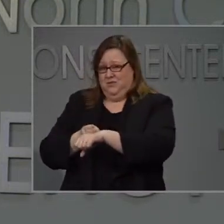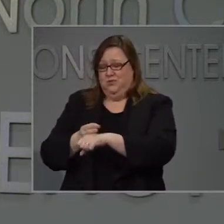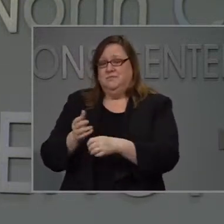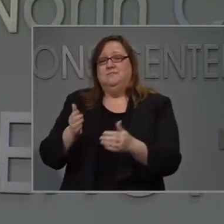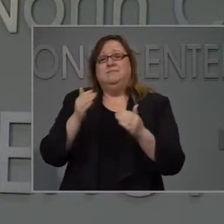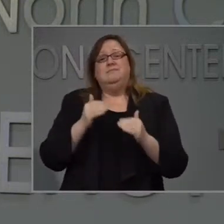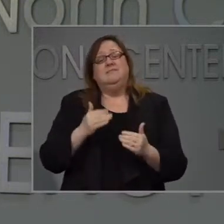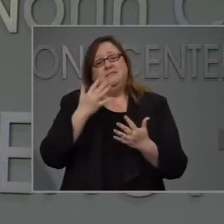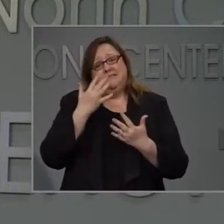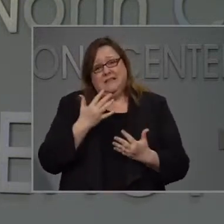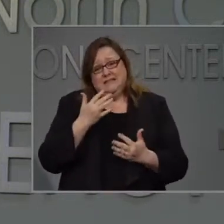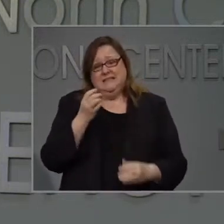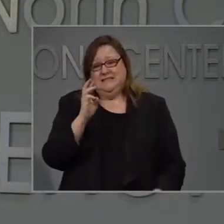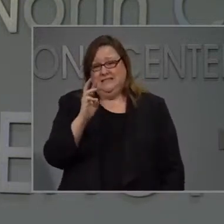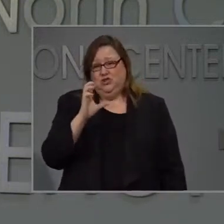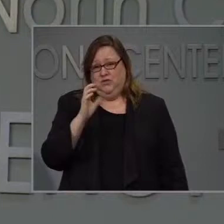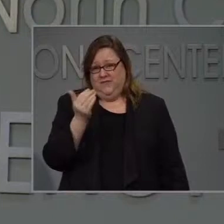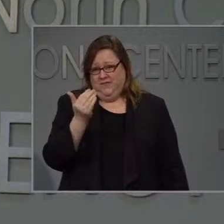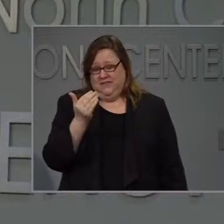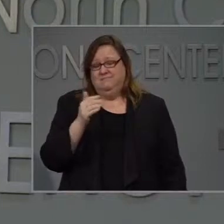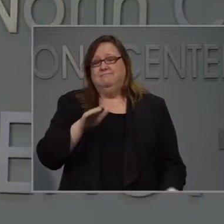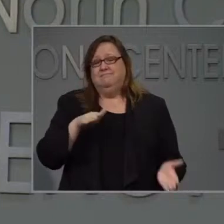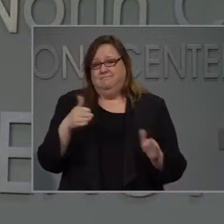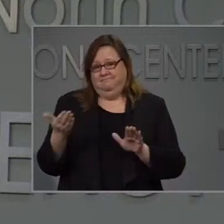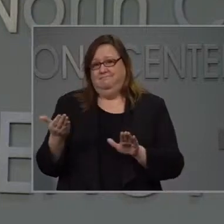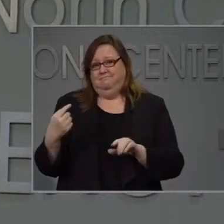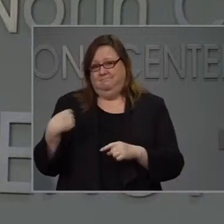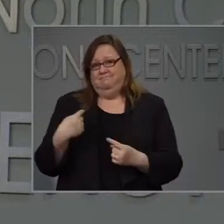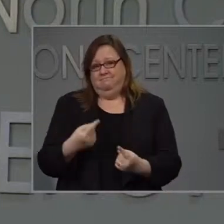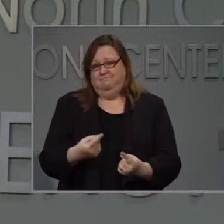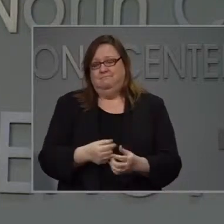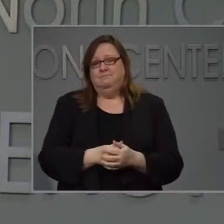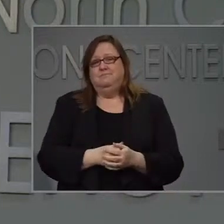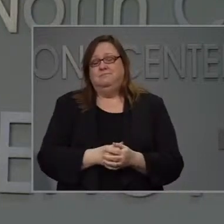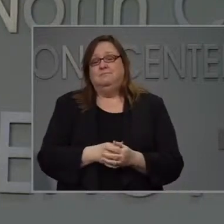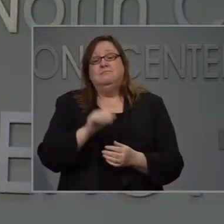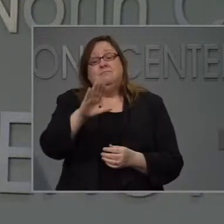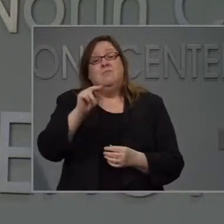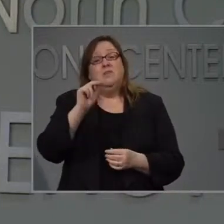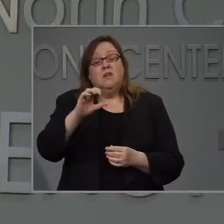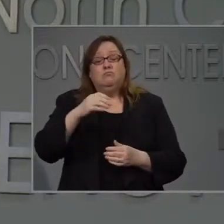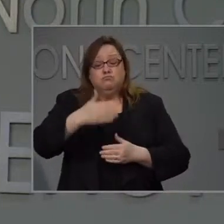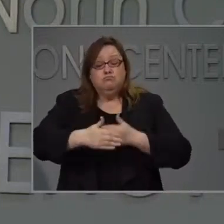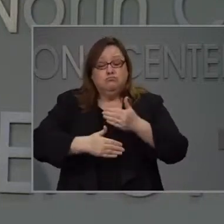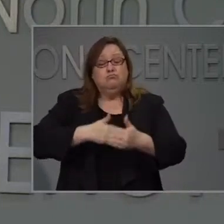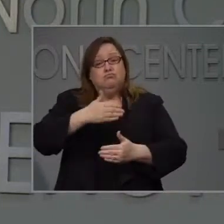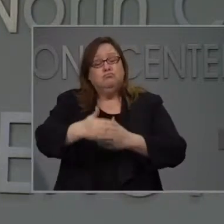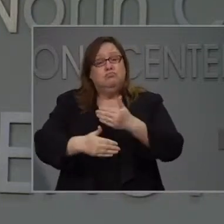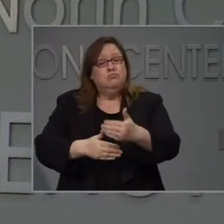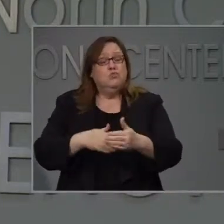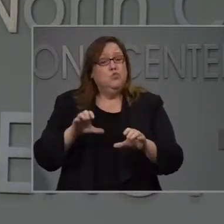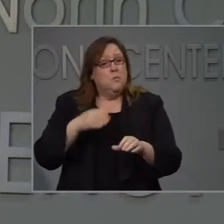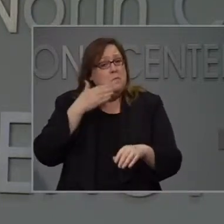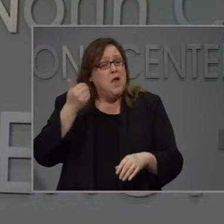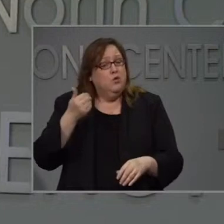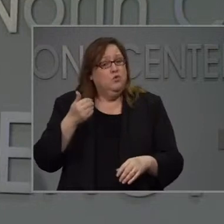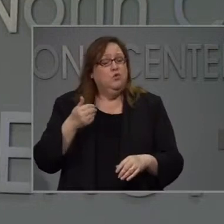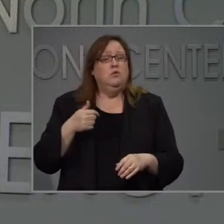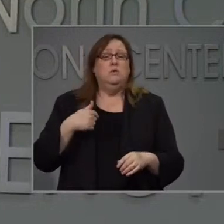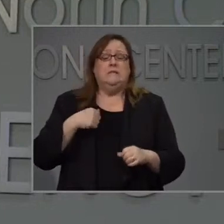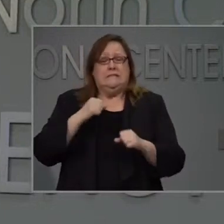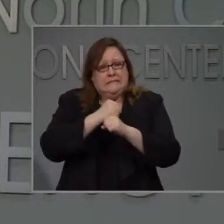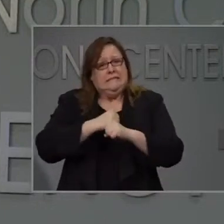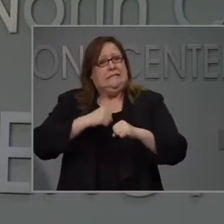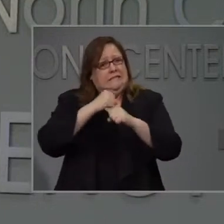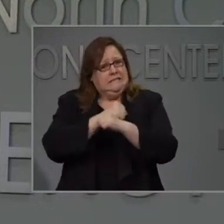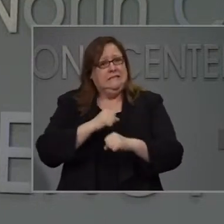deaths. North Carolina is making progress in our fight against COVID-19. We're currently in phase 1. It's